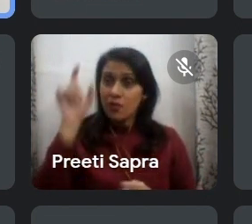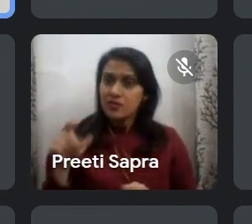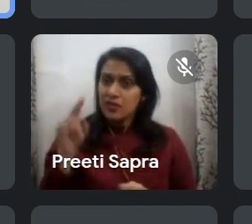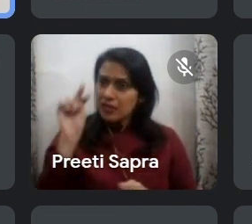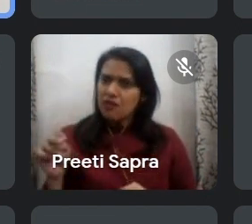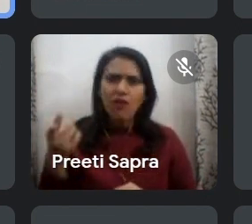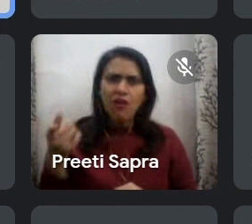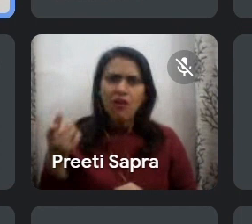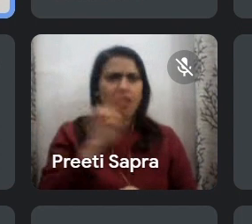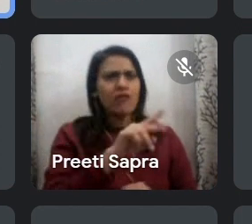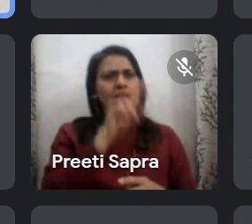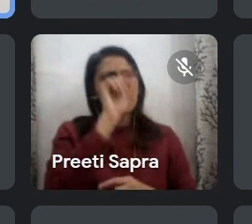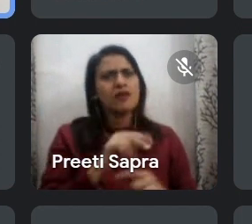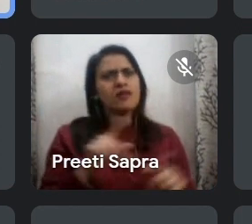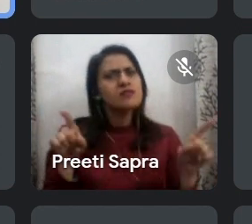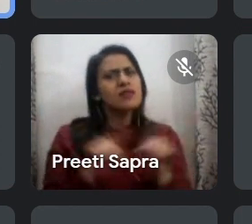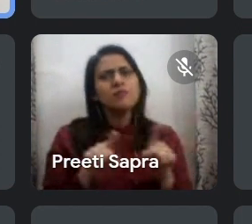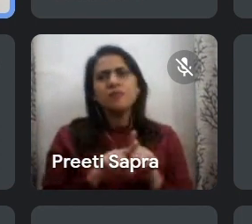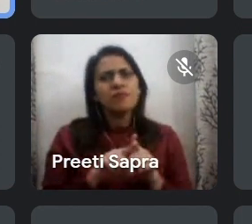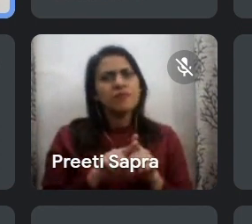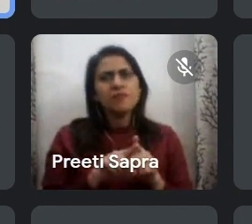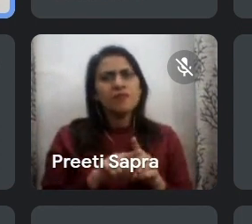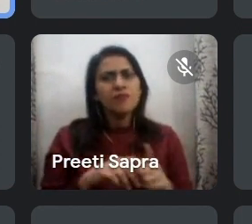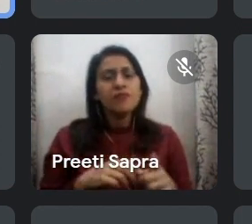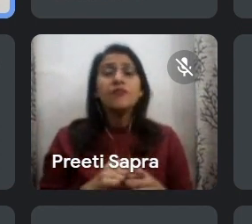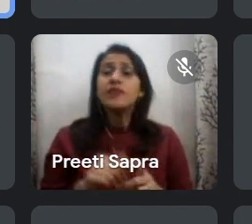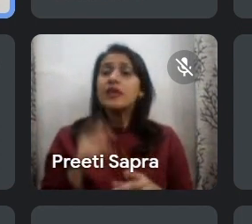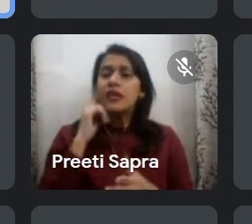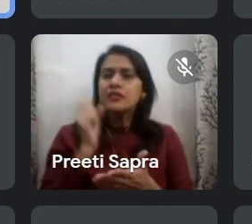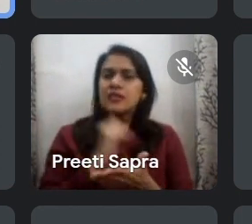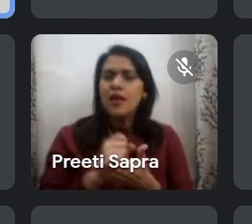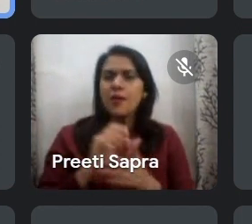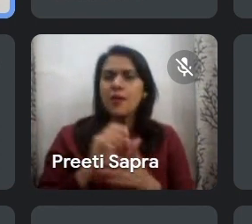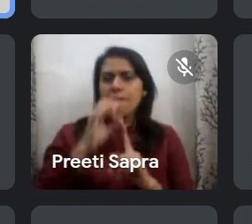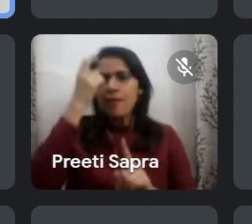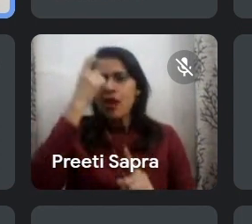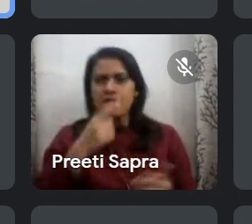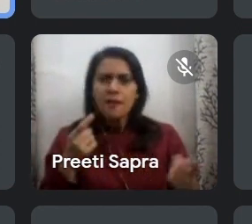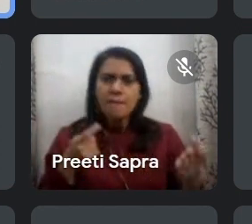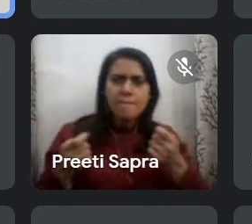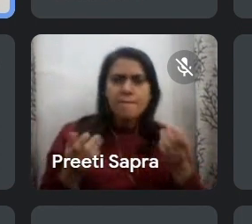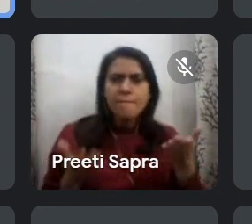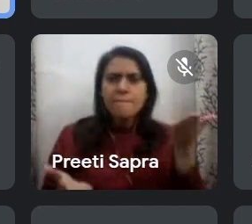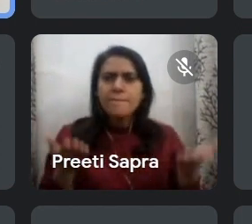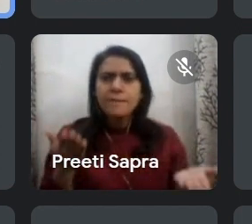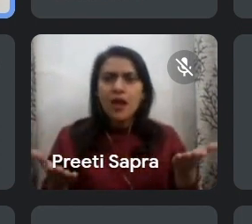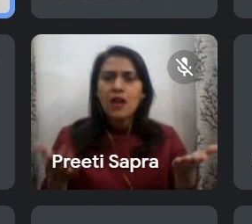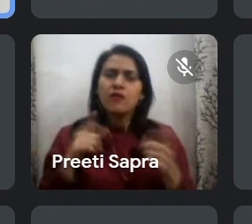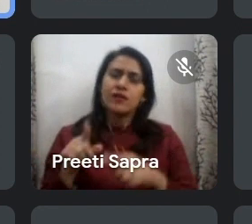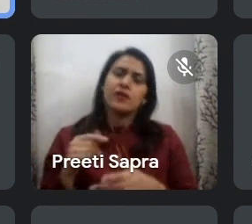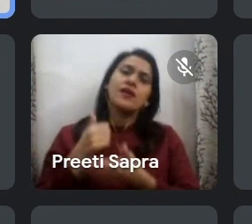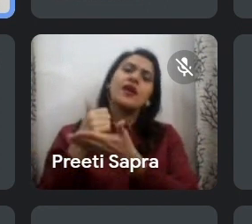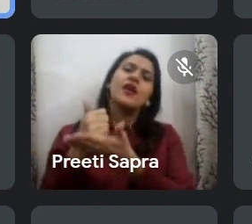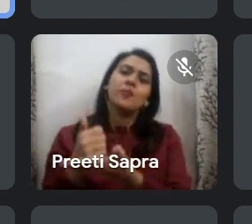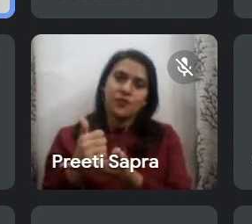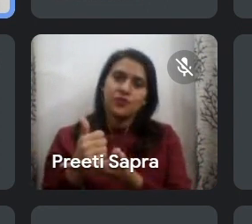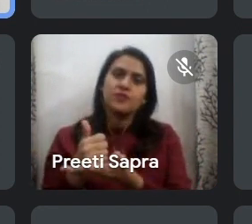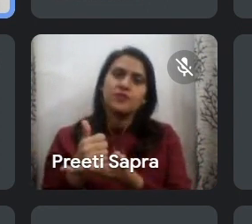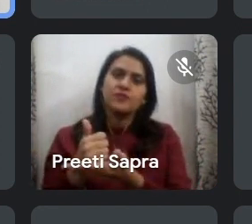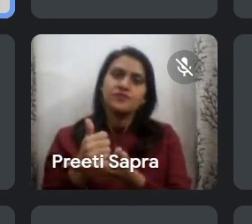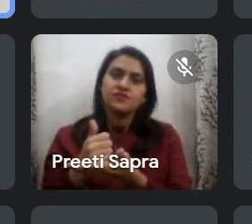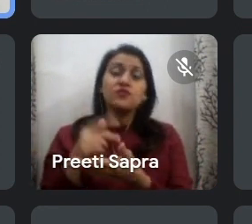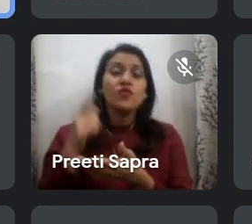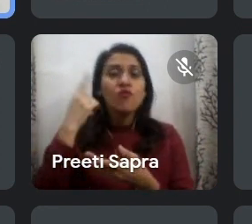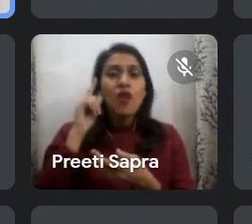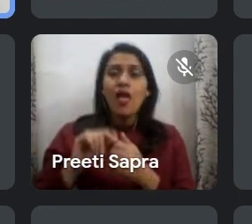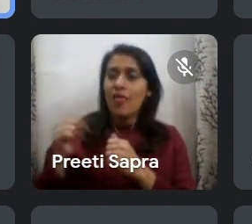well. And sometimes figuring out a personal balance is it almost helps you, feed the other.